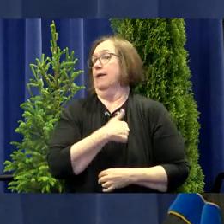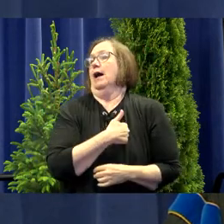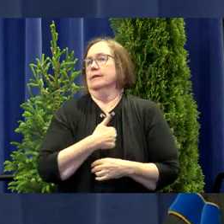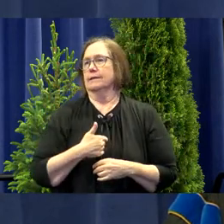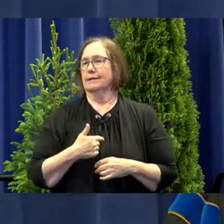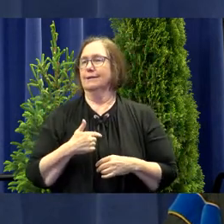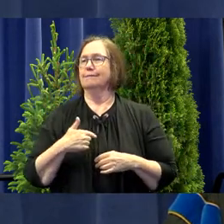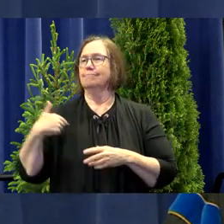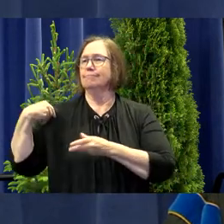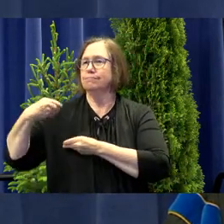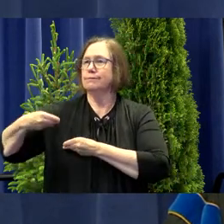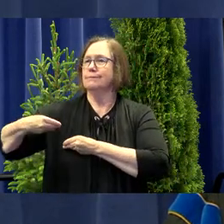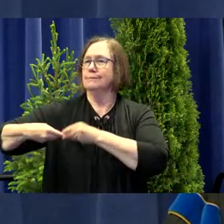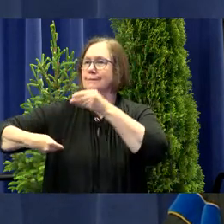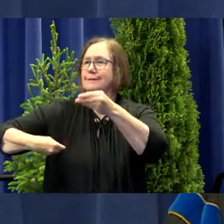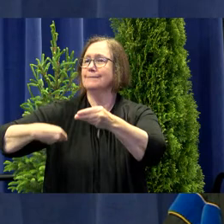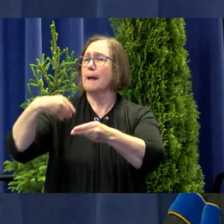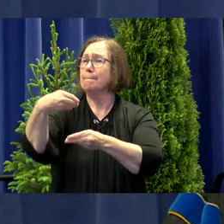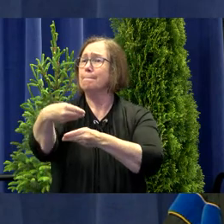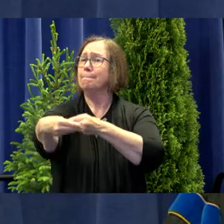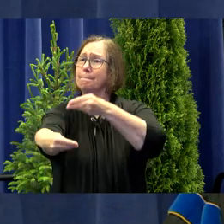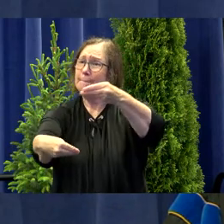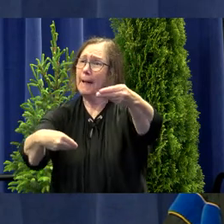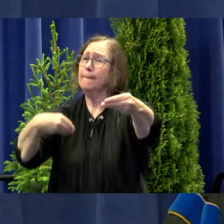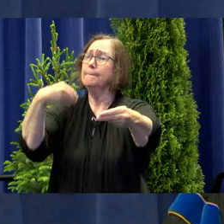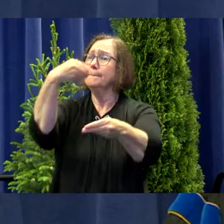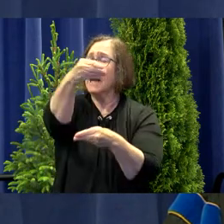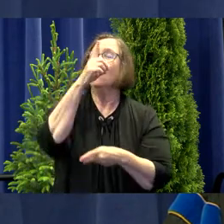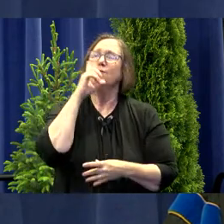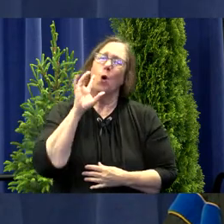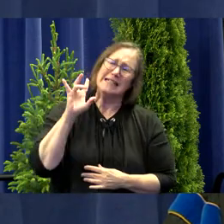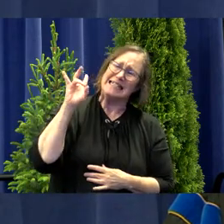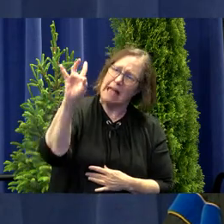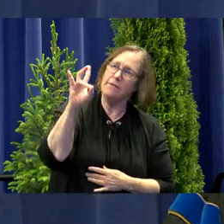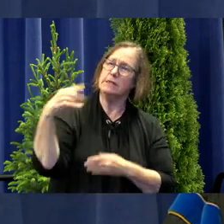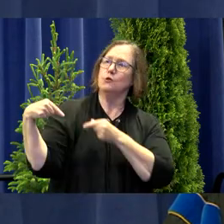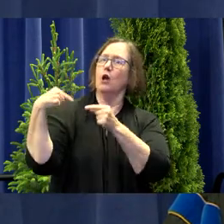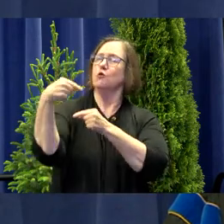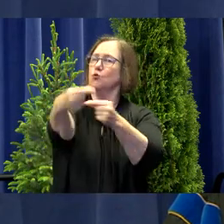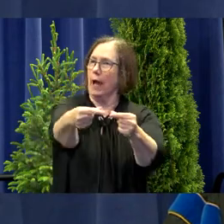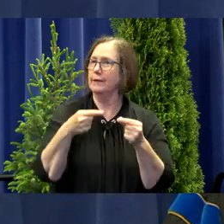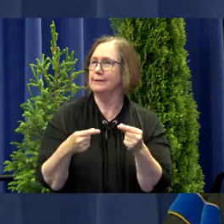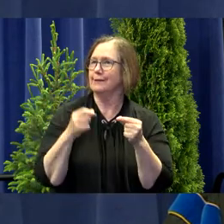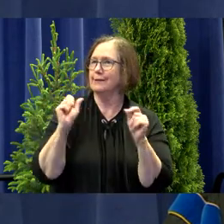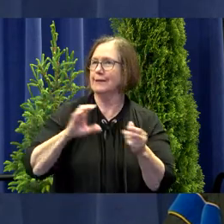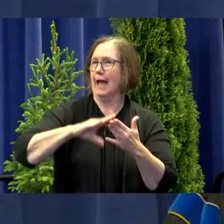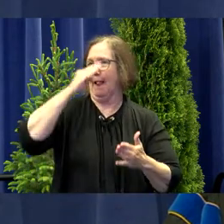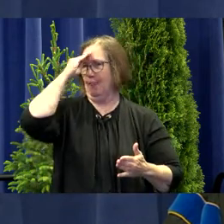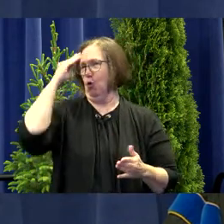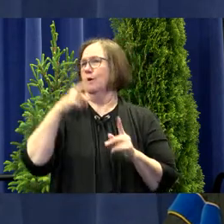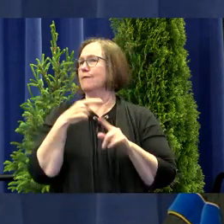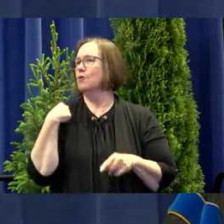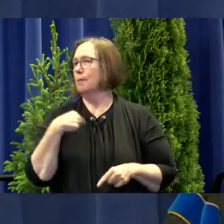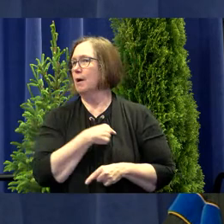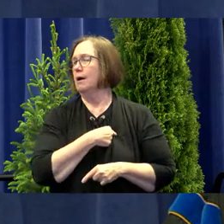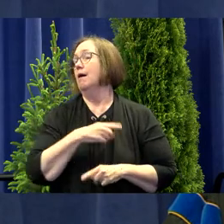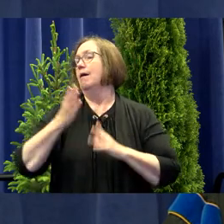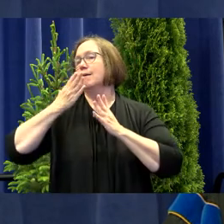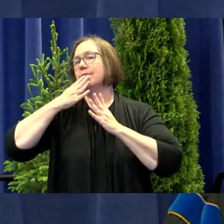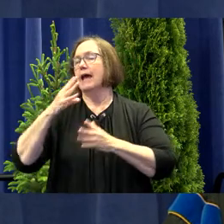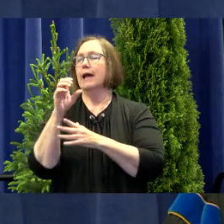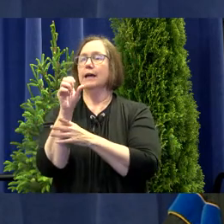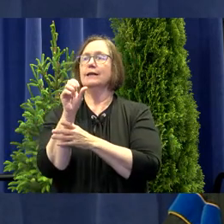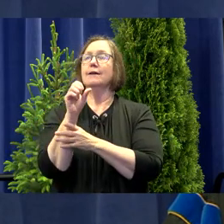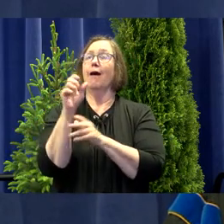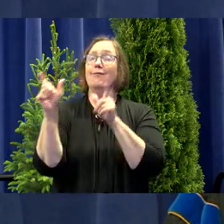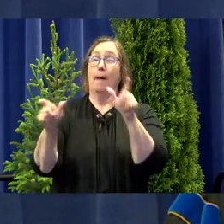seven generations are well prepared for their learning and teaching journey, for their path. I am grateful to the Swinomish people who have also